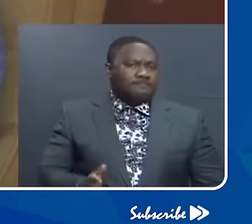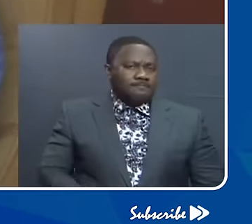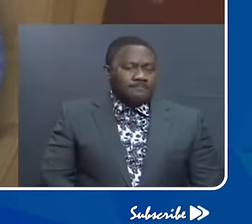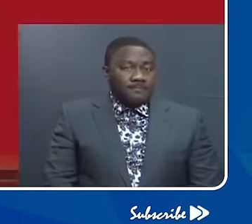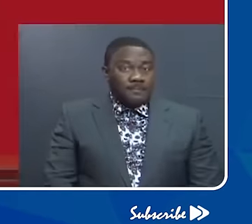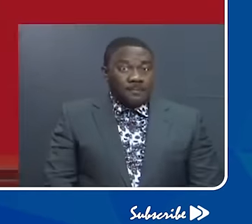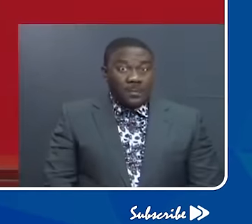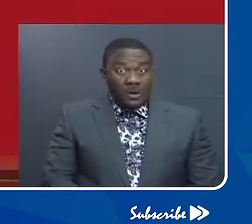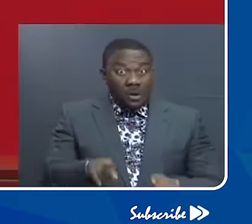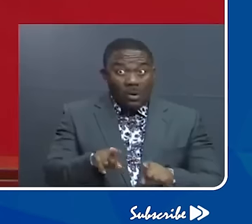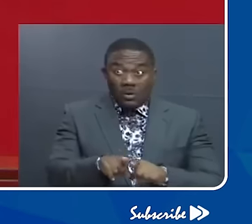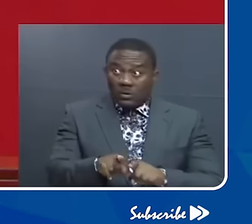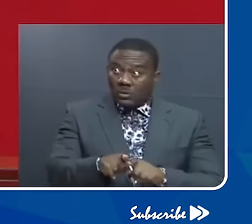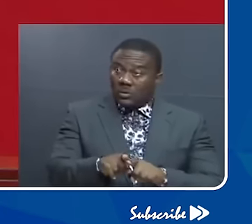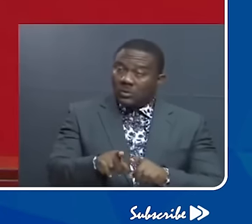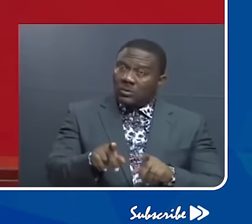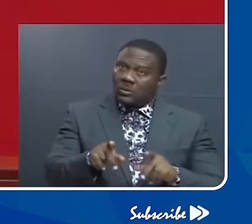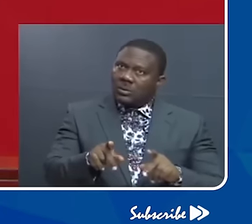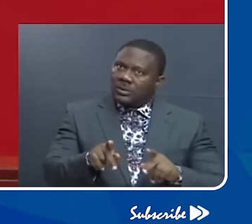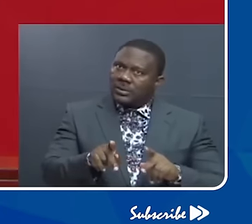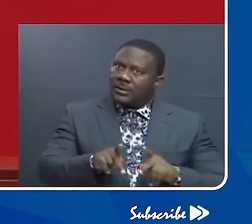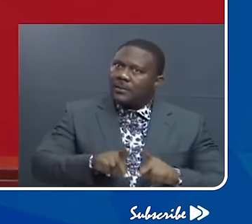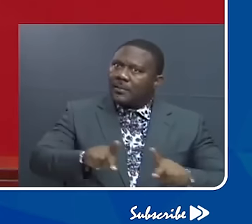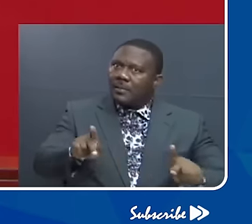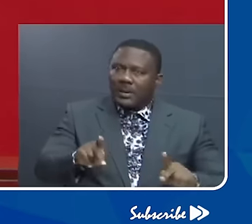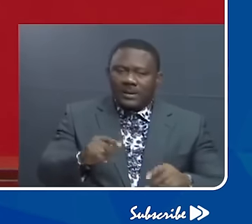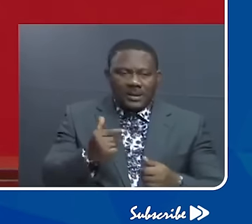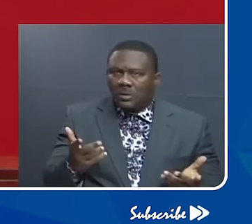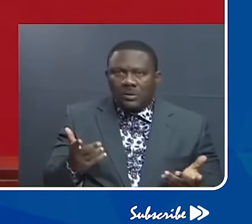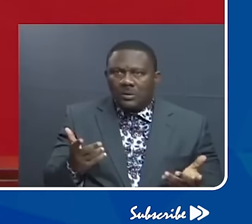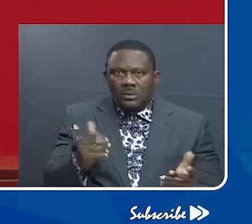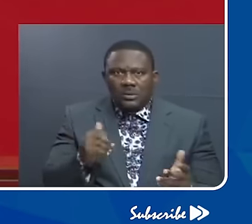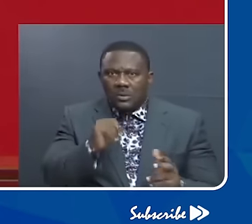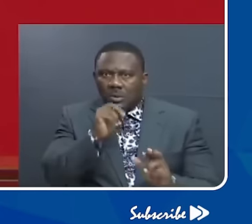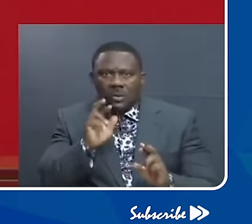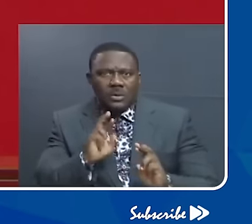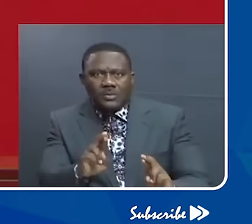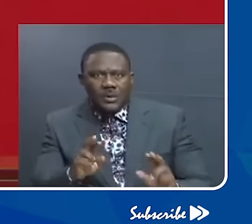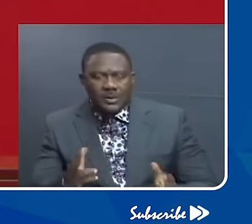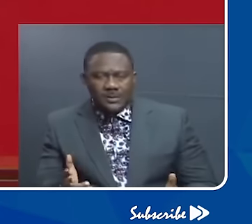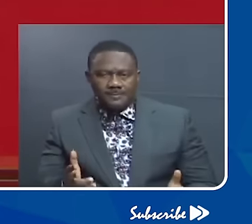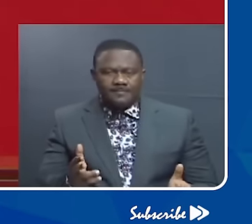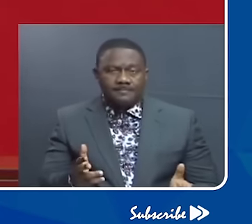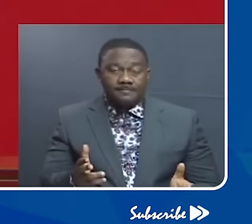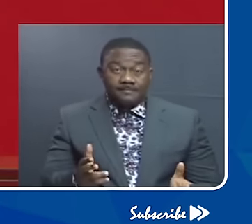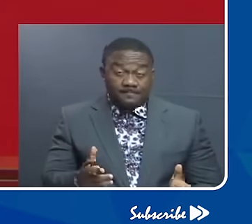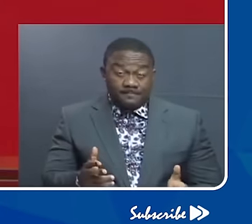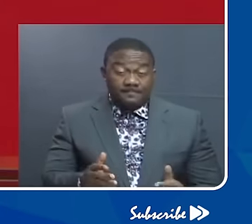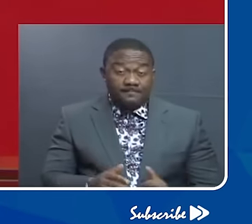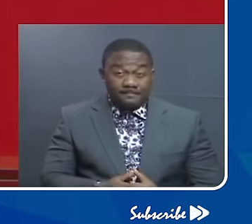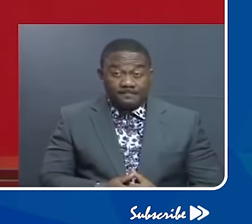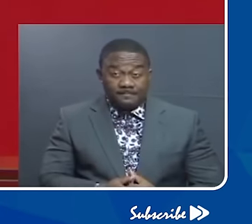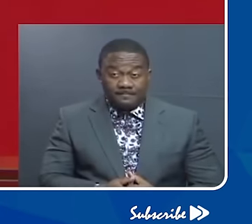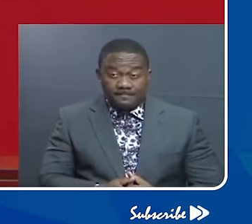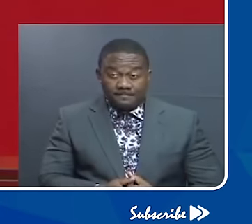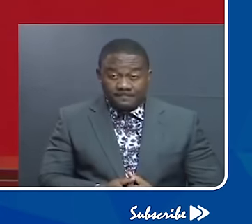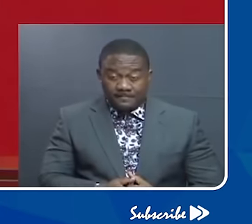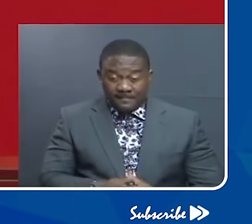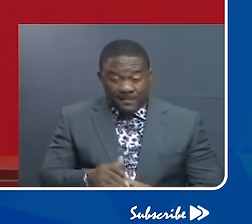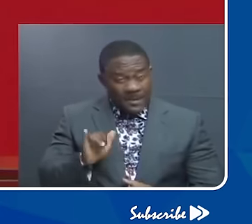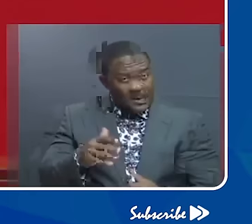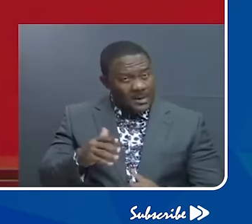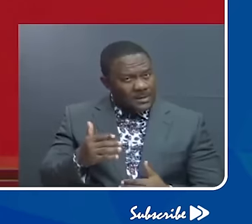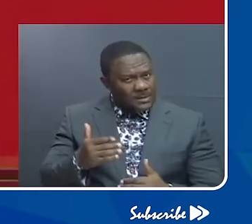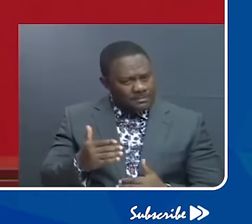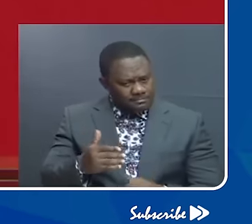disenfranchises the citizens that we are sworn to serve. This blatant disregard for legislative